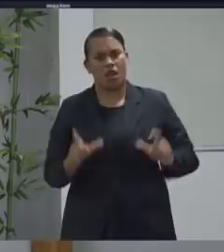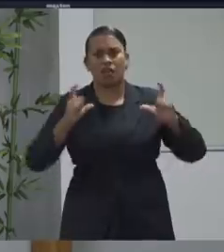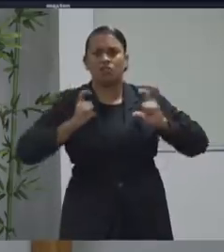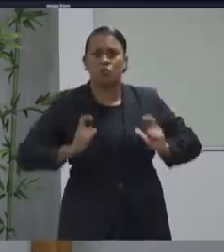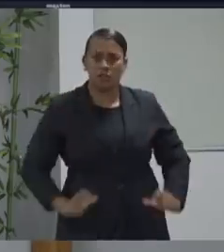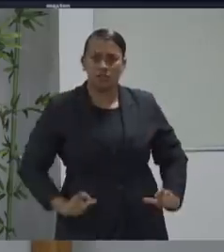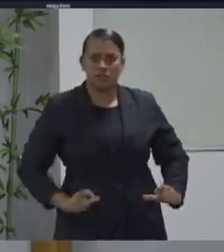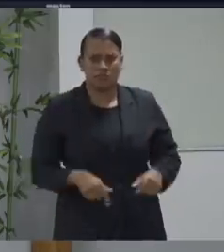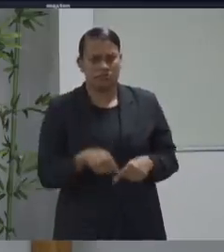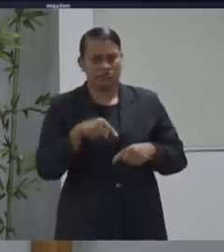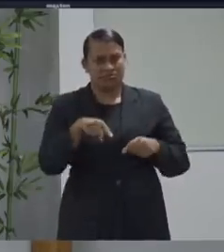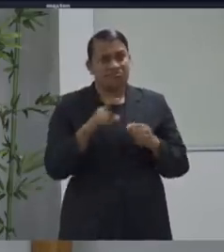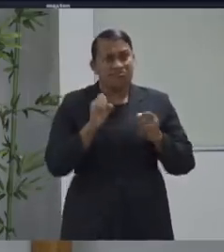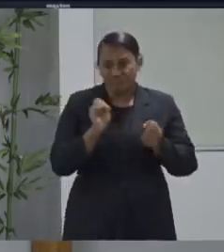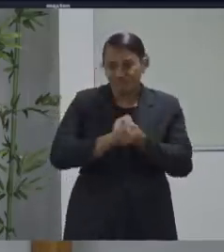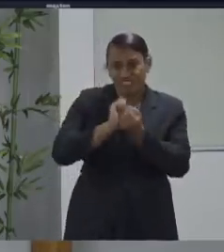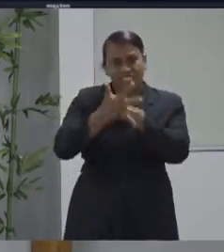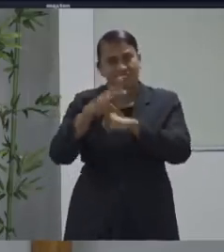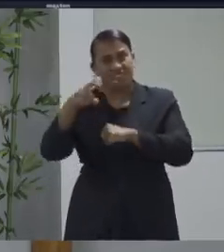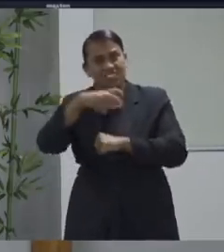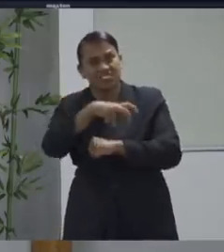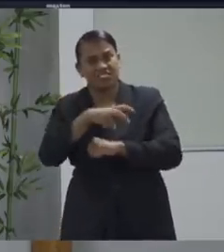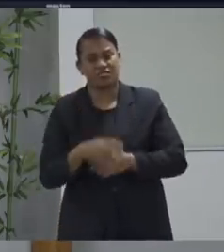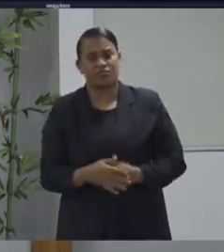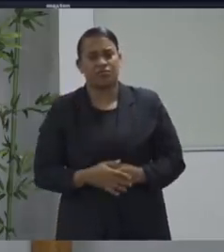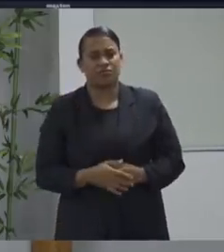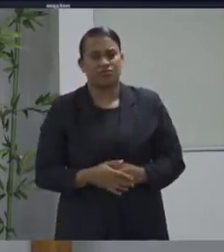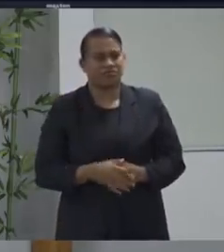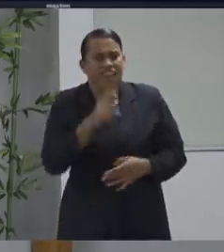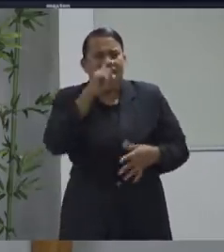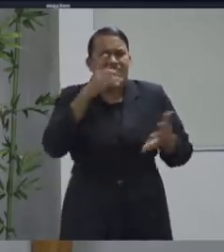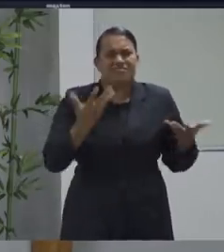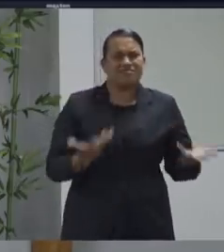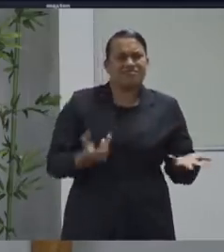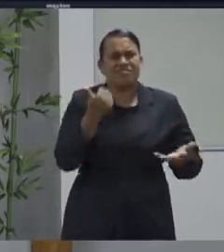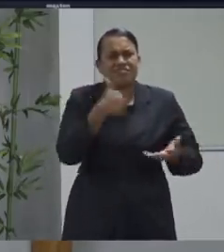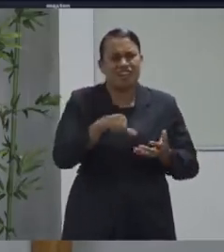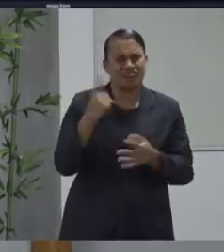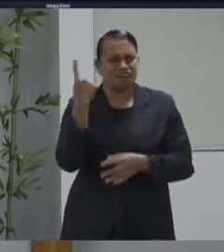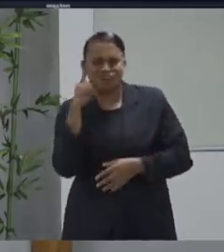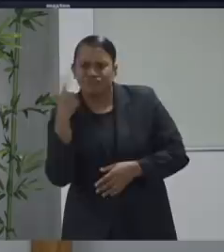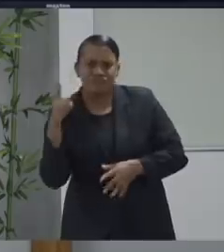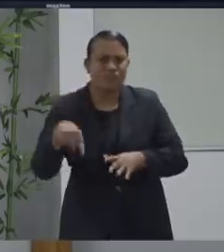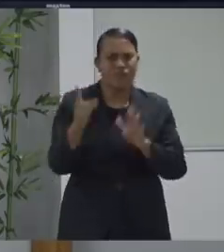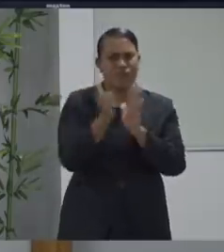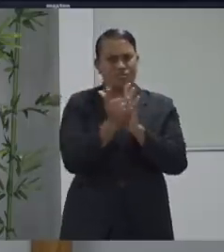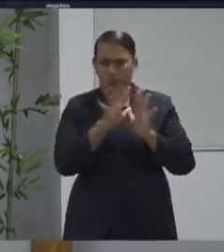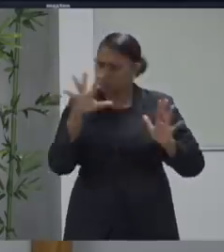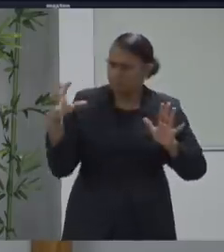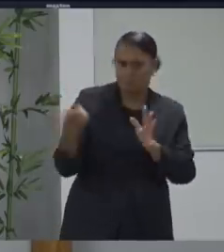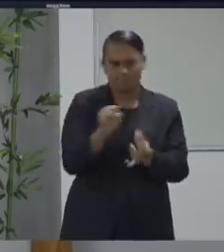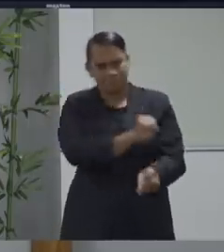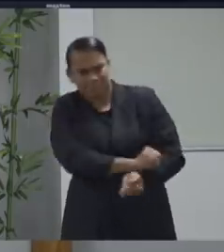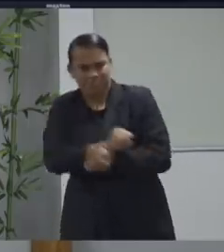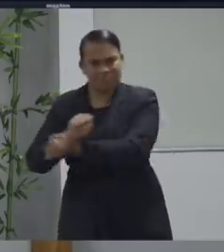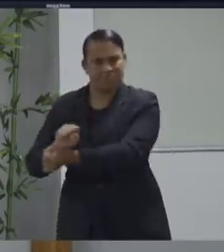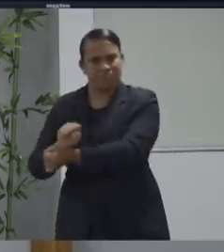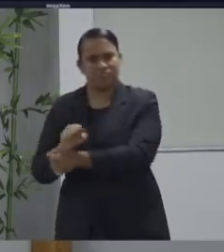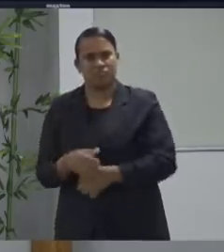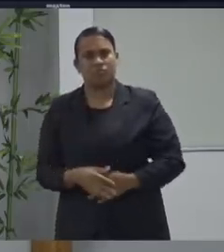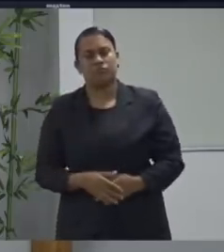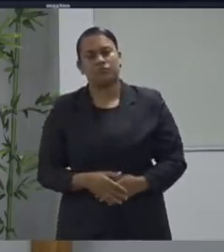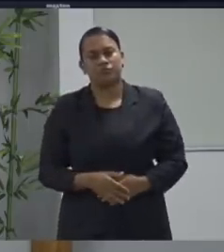to coronavirus, and no one is immune to our laws. As always, these few